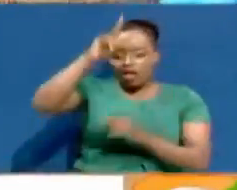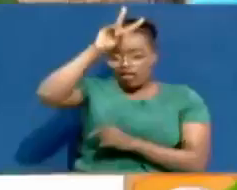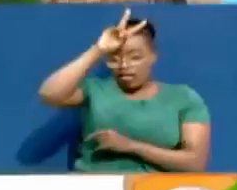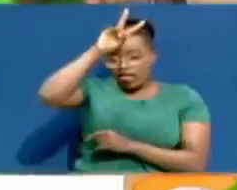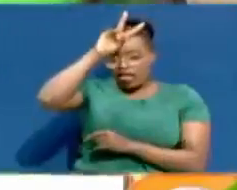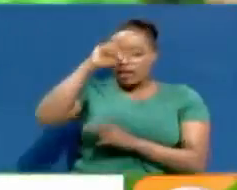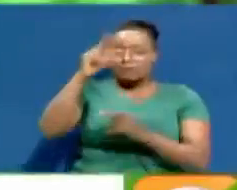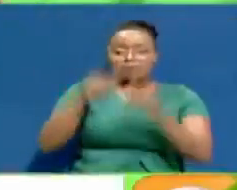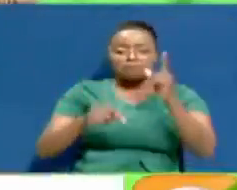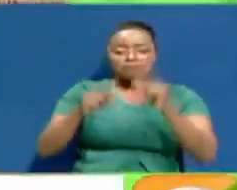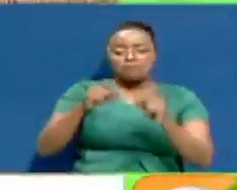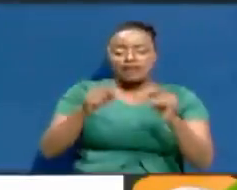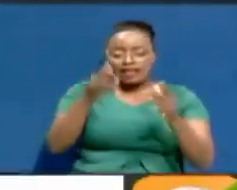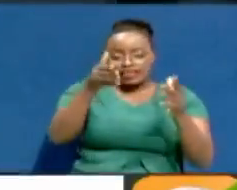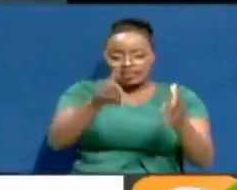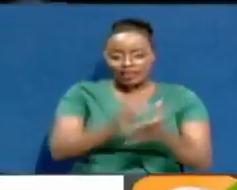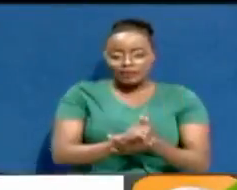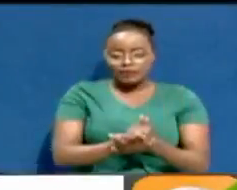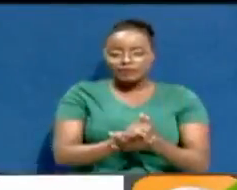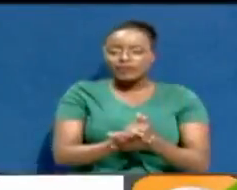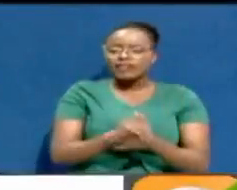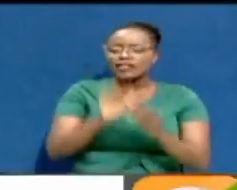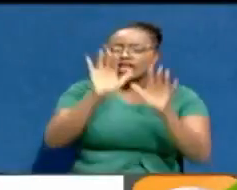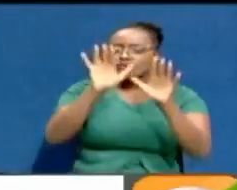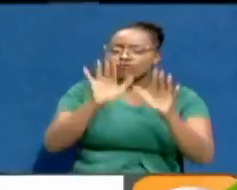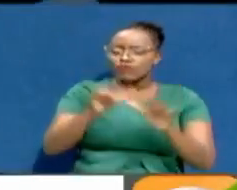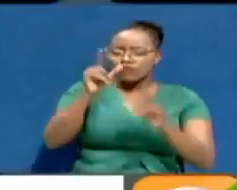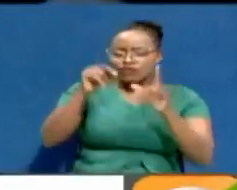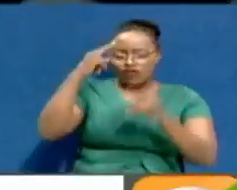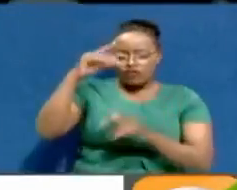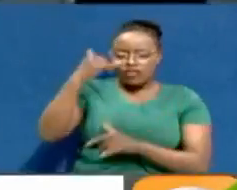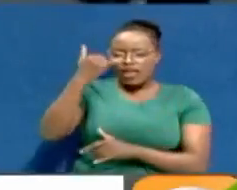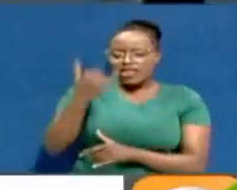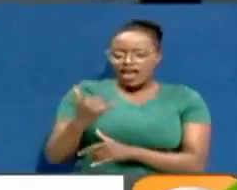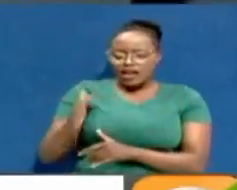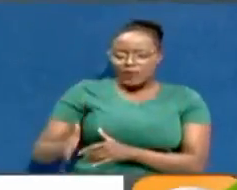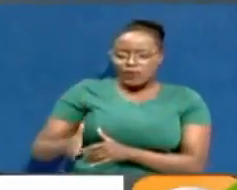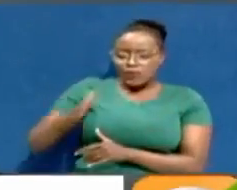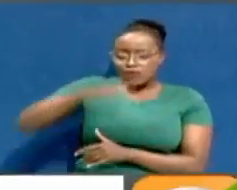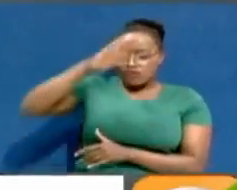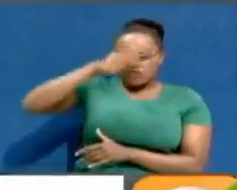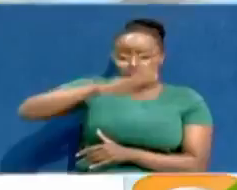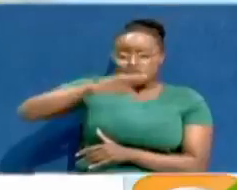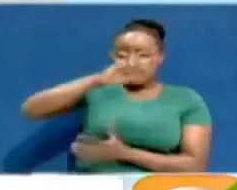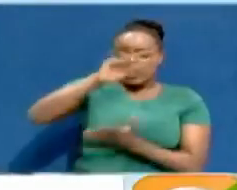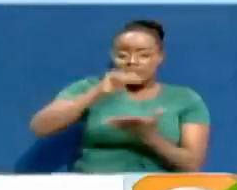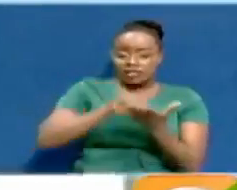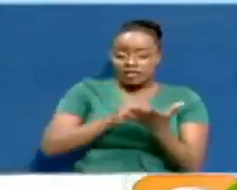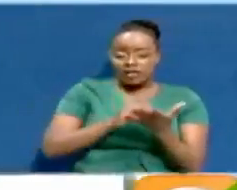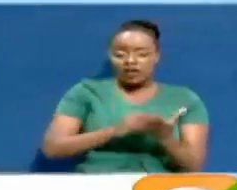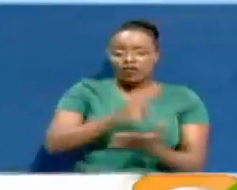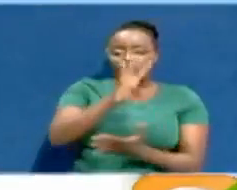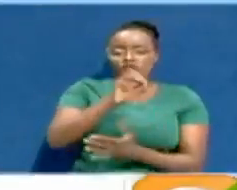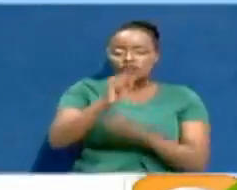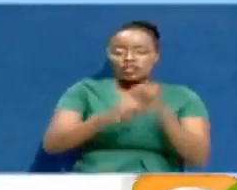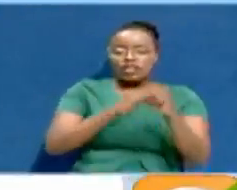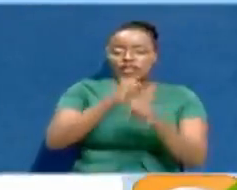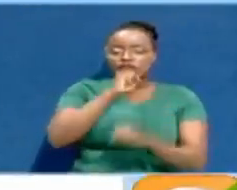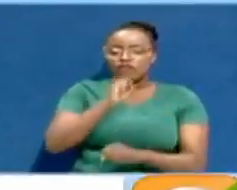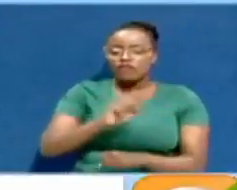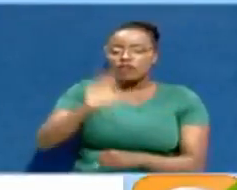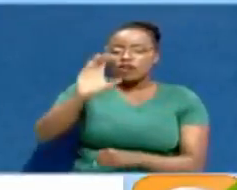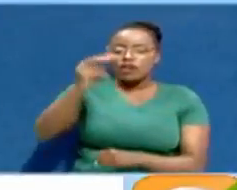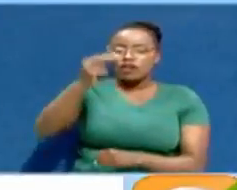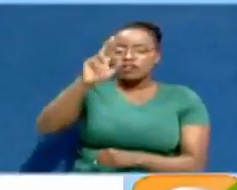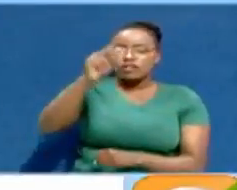in their hands. The precious liquid is for the younger elephant calves at the sanctuary. 40-year-old Charity